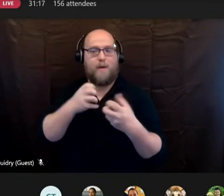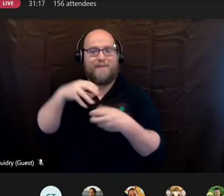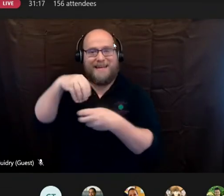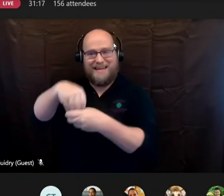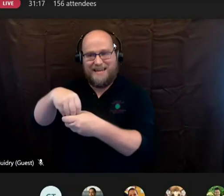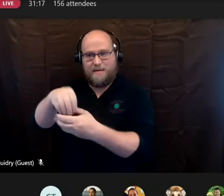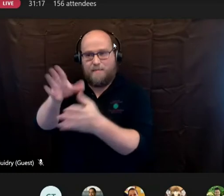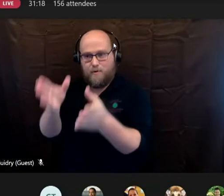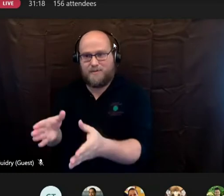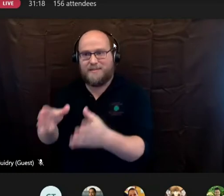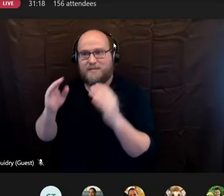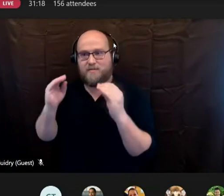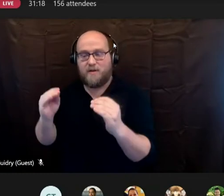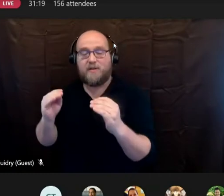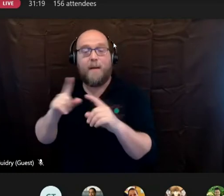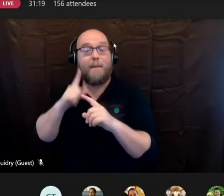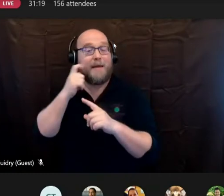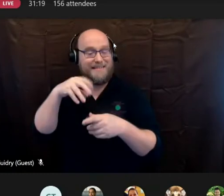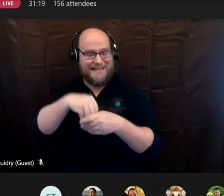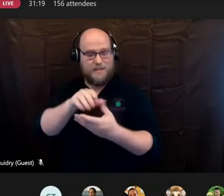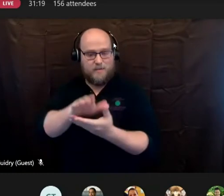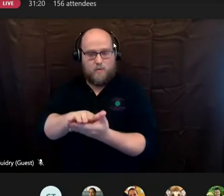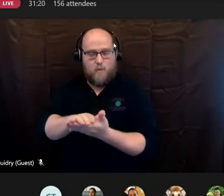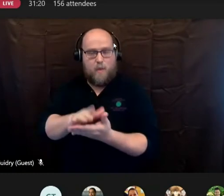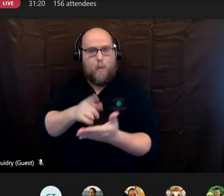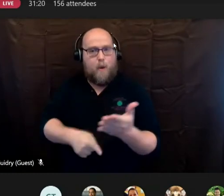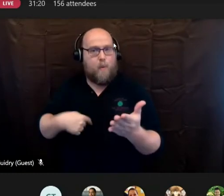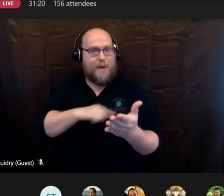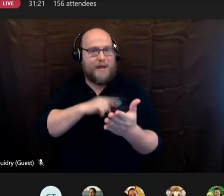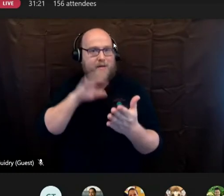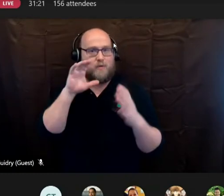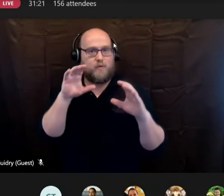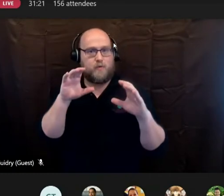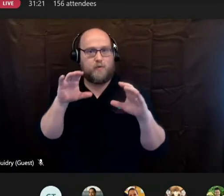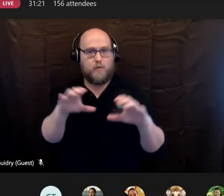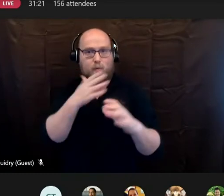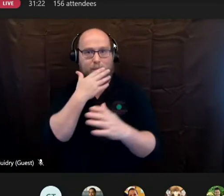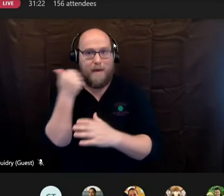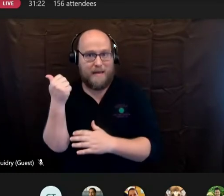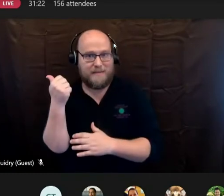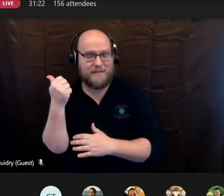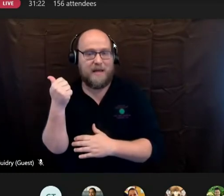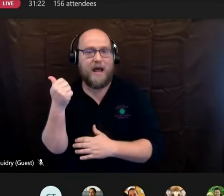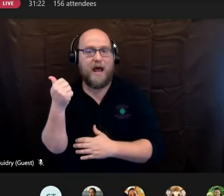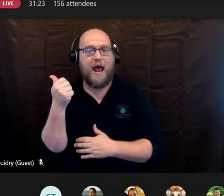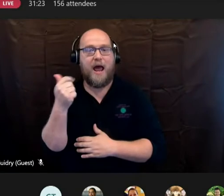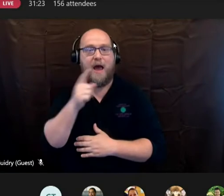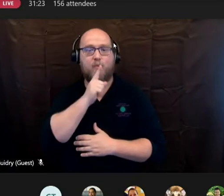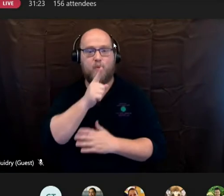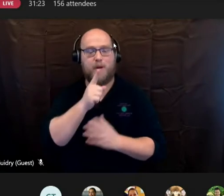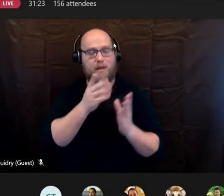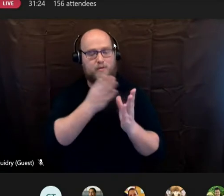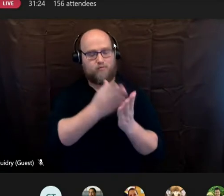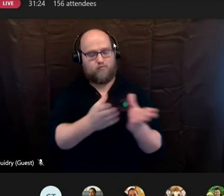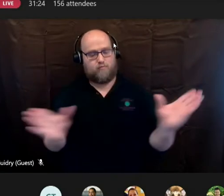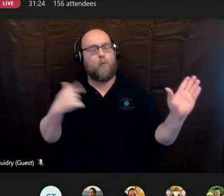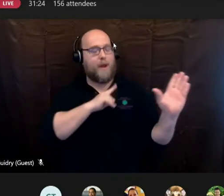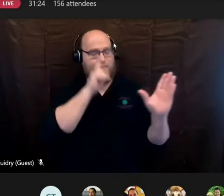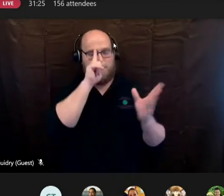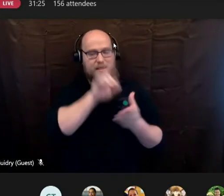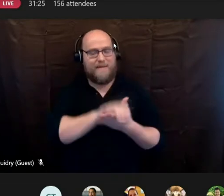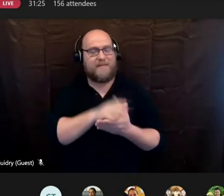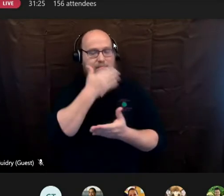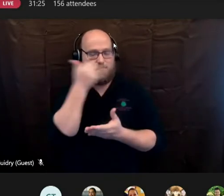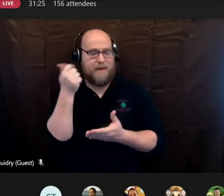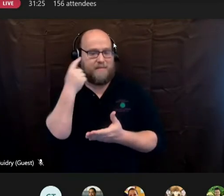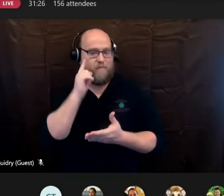do best, and across the slate we believe it is best for our students. We expect that a majority of our families will